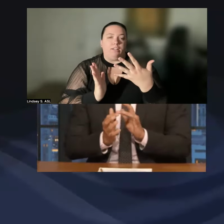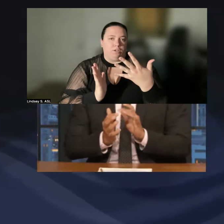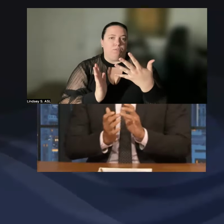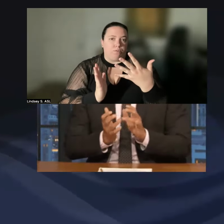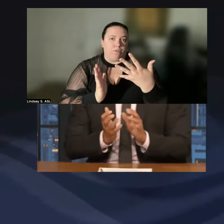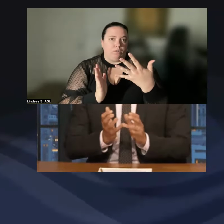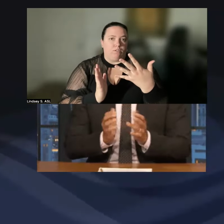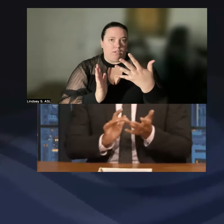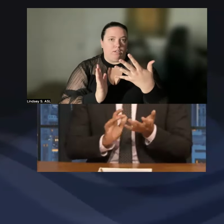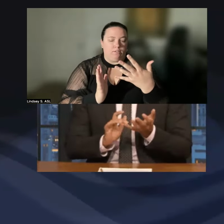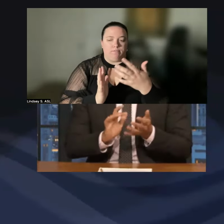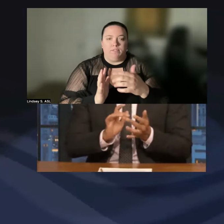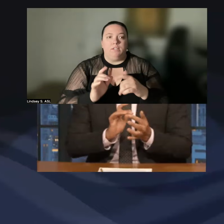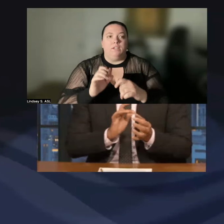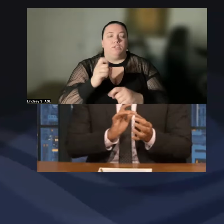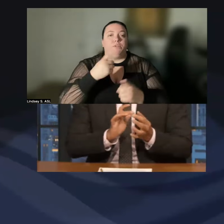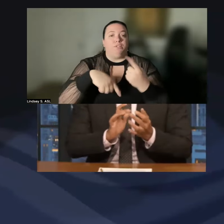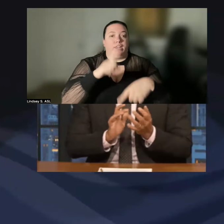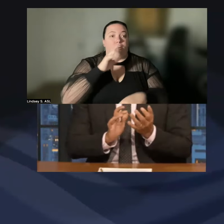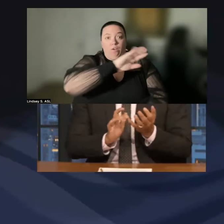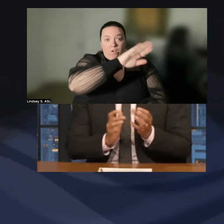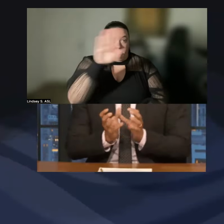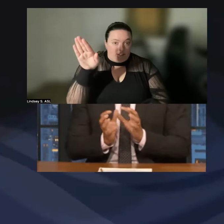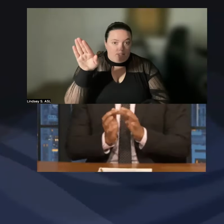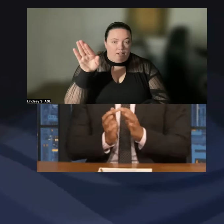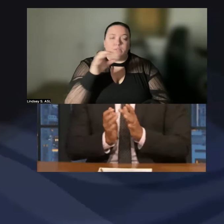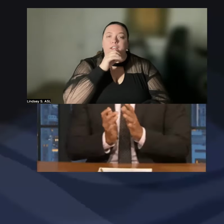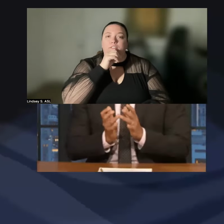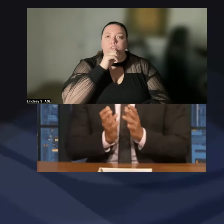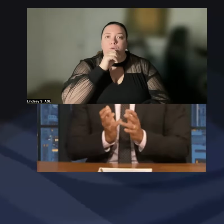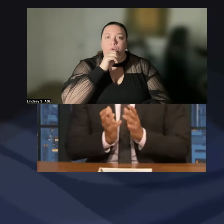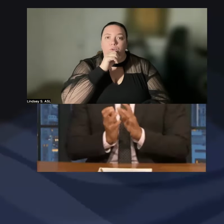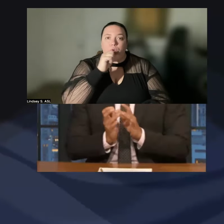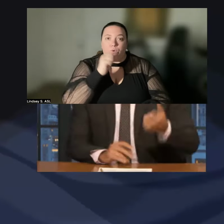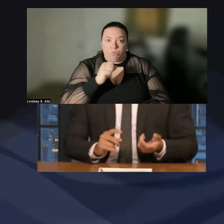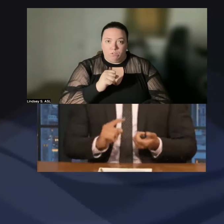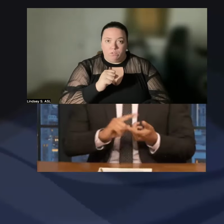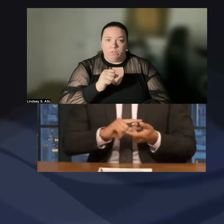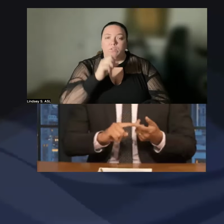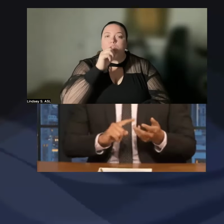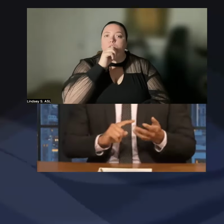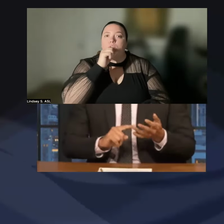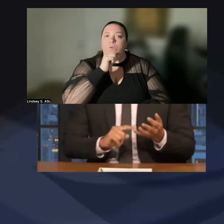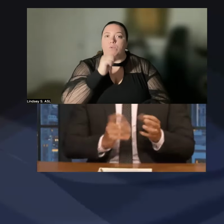order has to go in an order. Okay. So when you sign all of these signs, we have old,